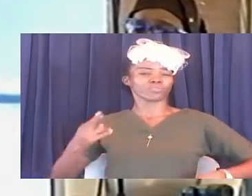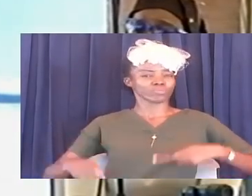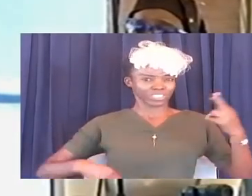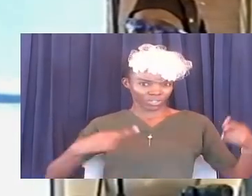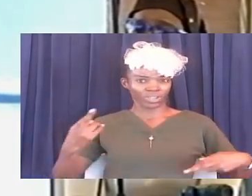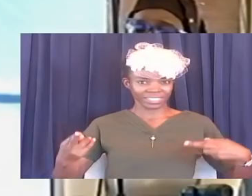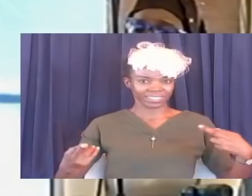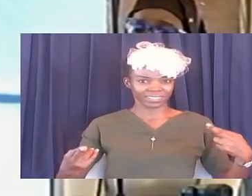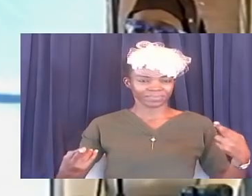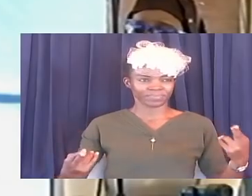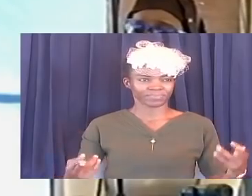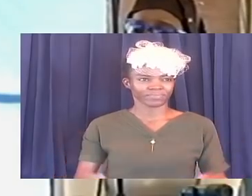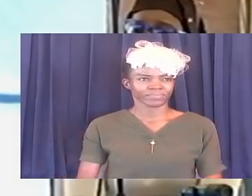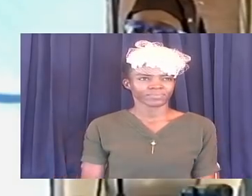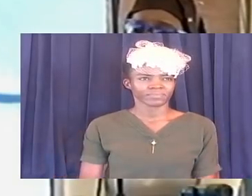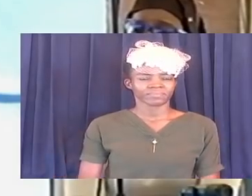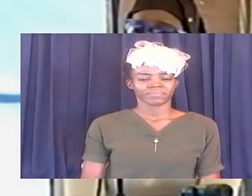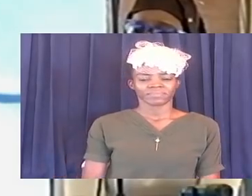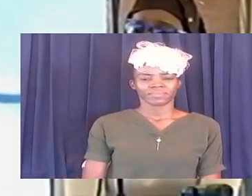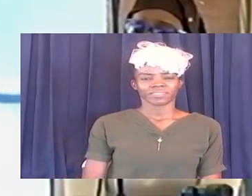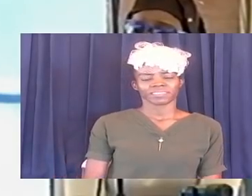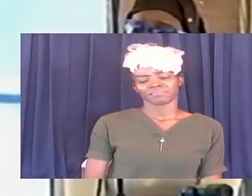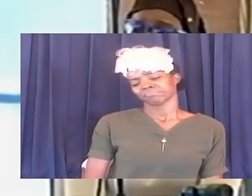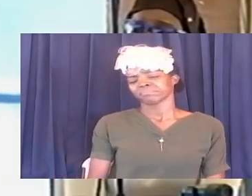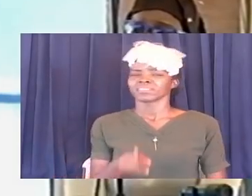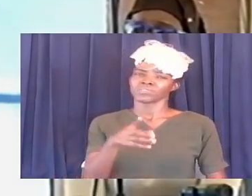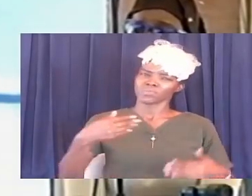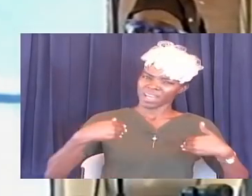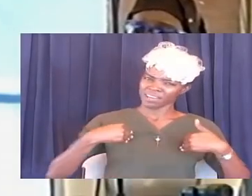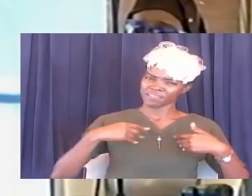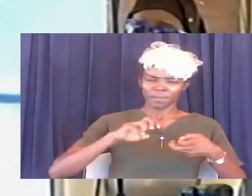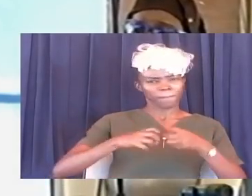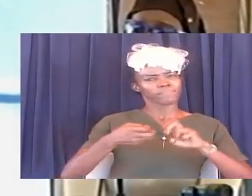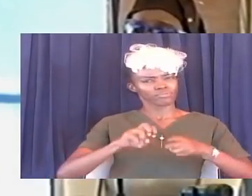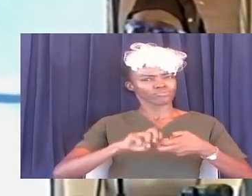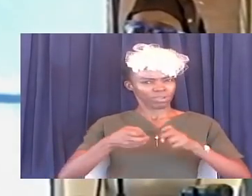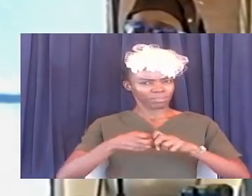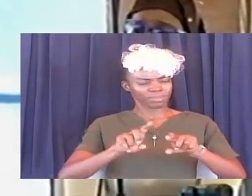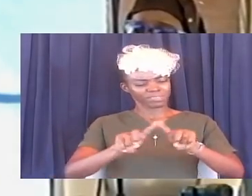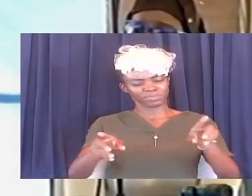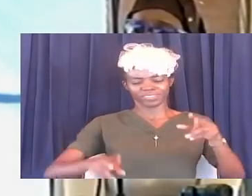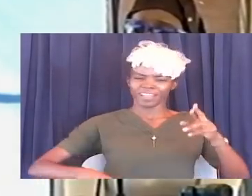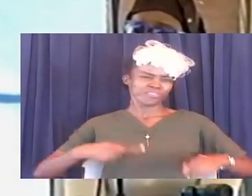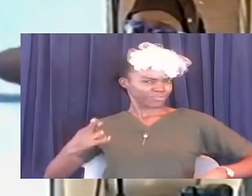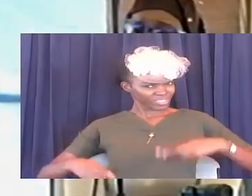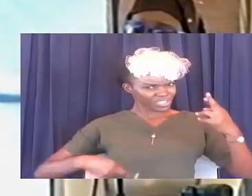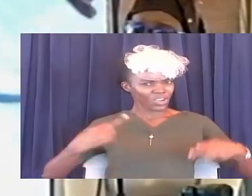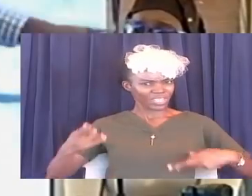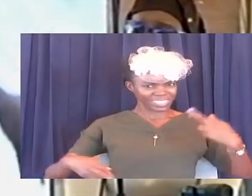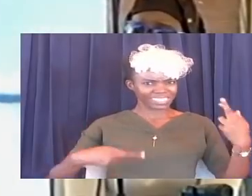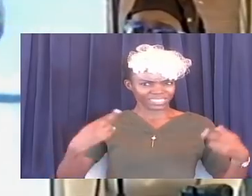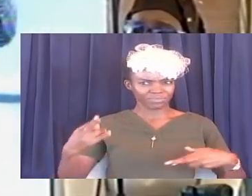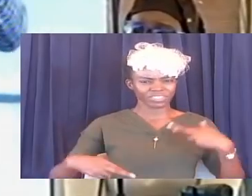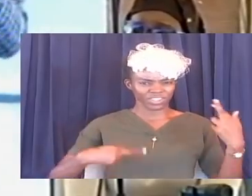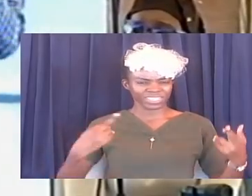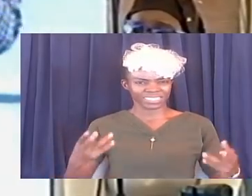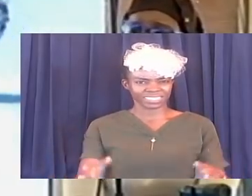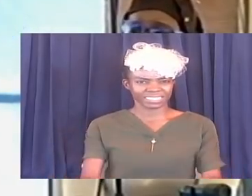man. Things are reaching, but rejoice. You have to go through the process. It didn't reach other